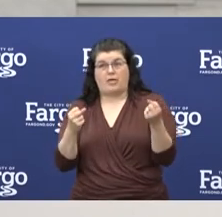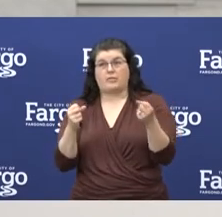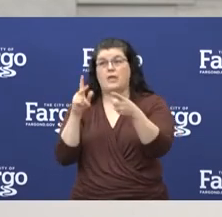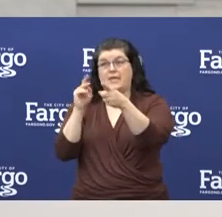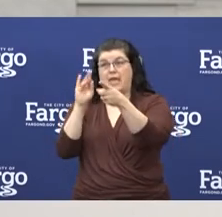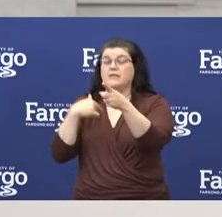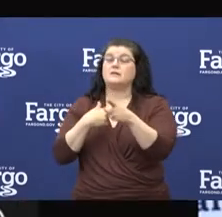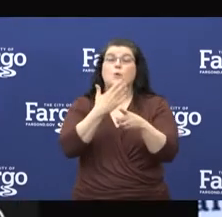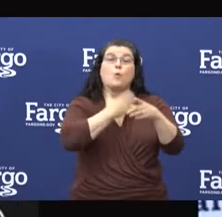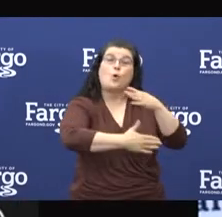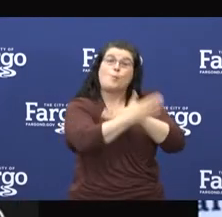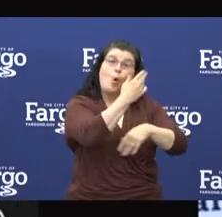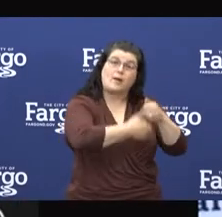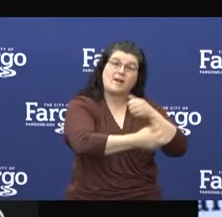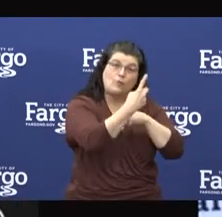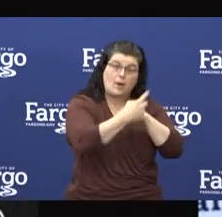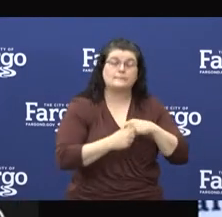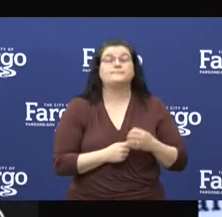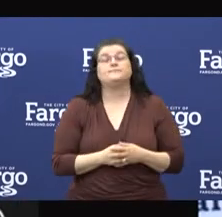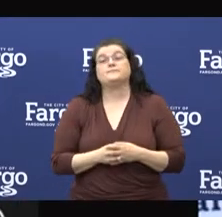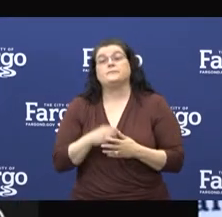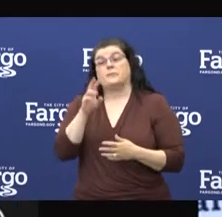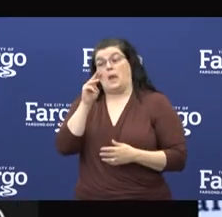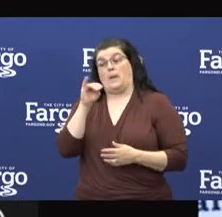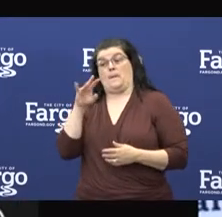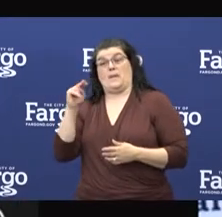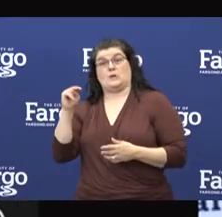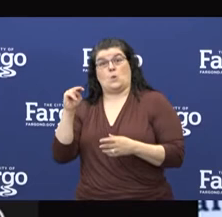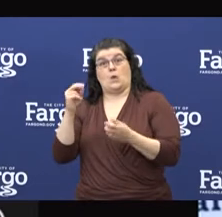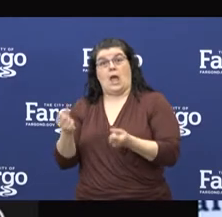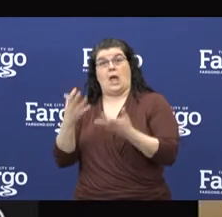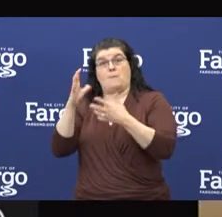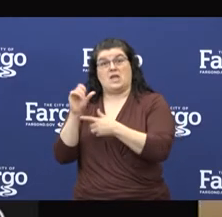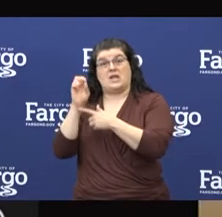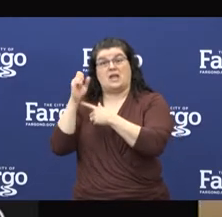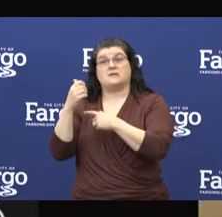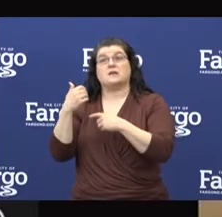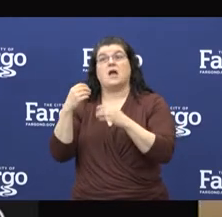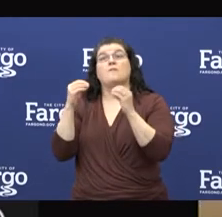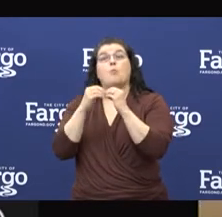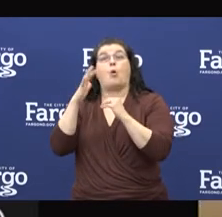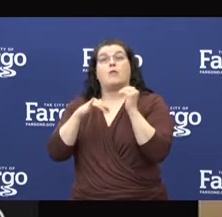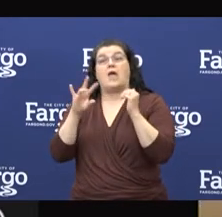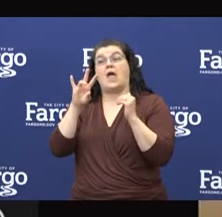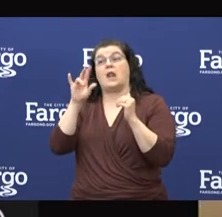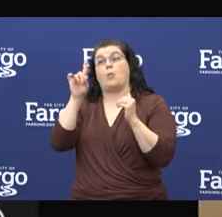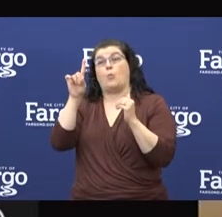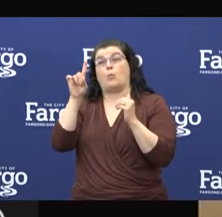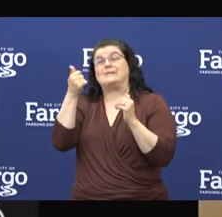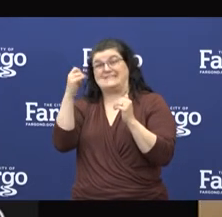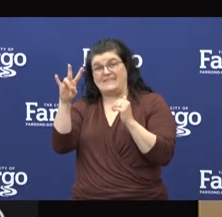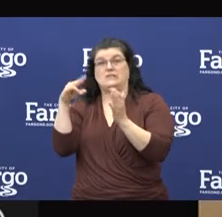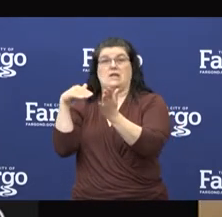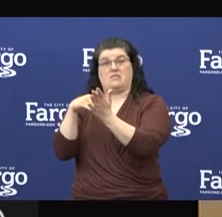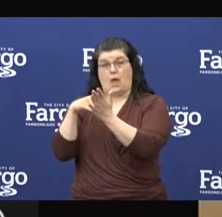Good morning, everyone. The Minnesota cases are over 17,000 currently, but